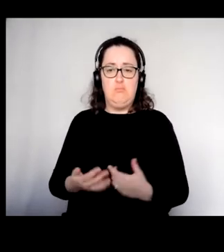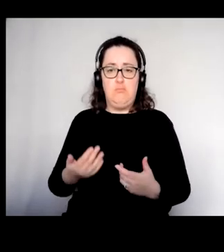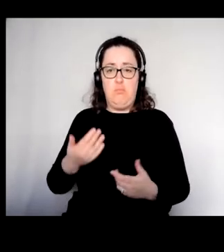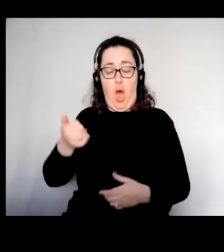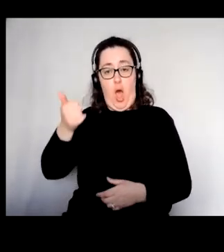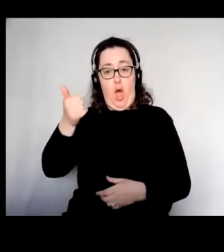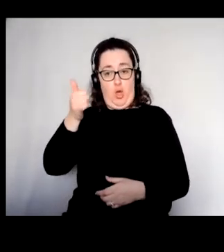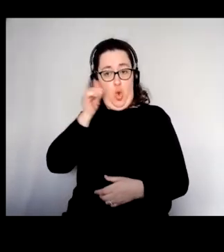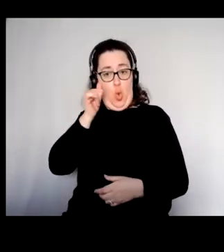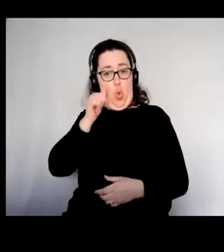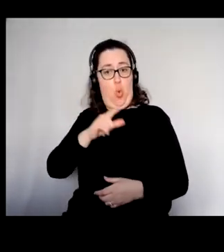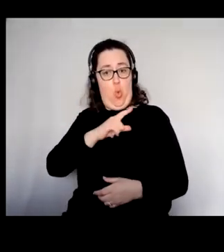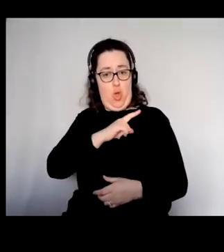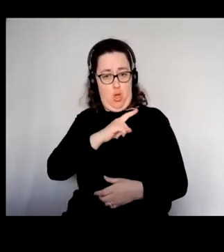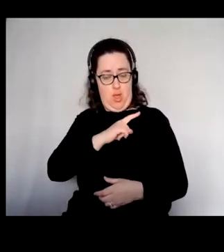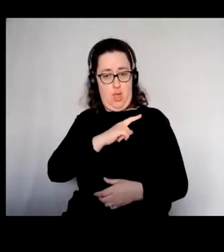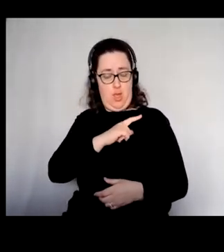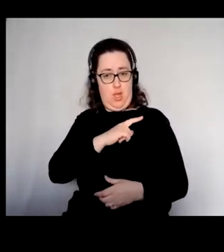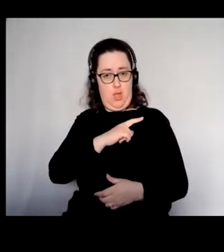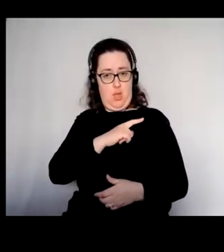that that's to do with the fact that